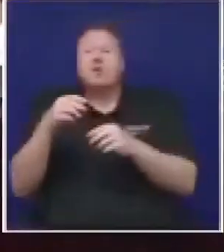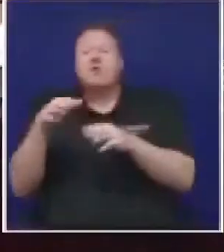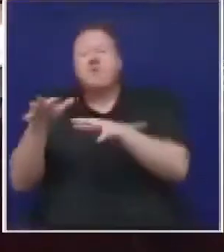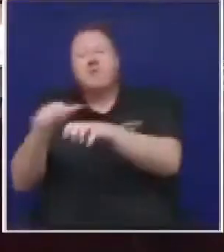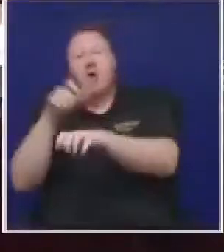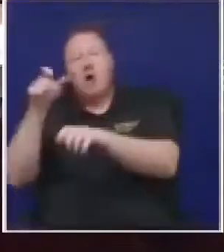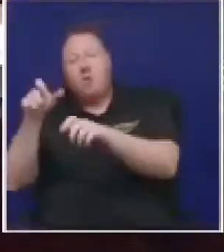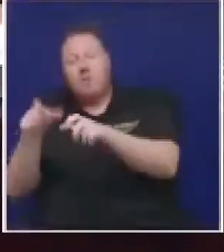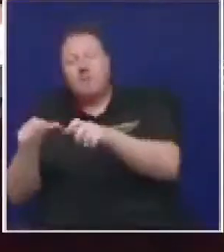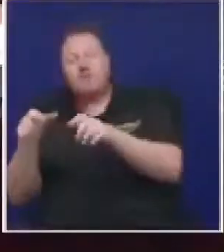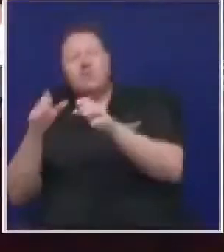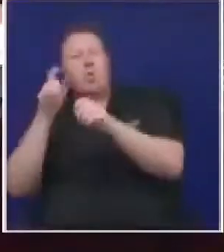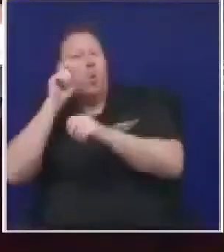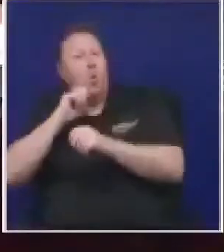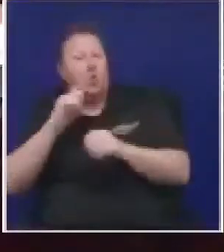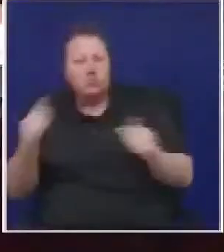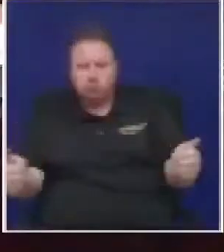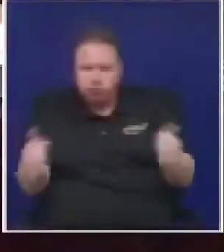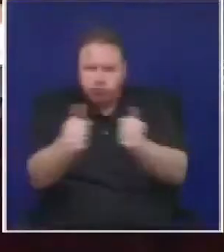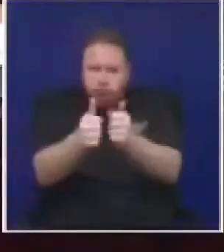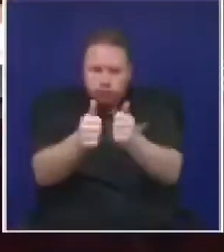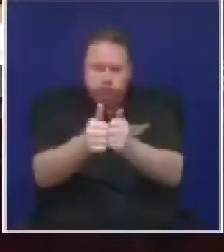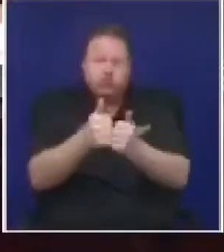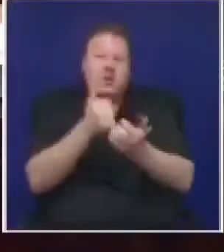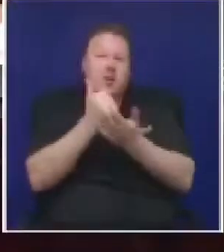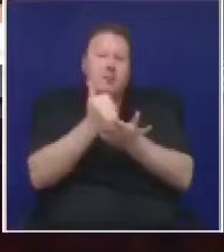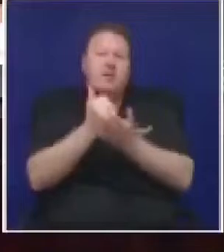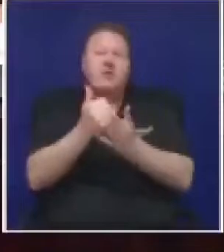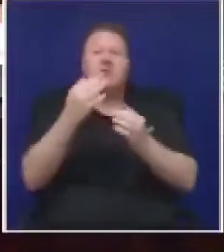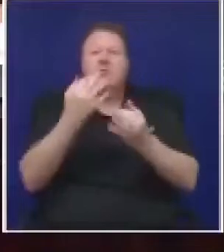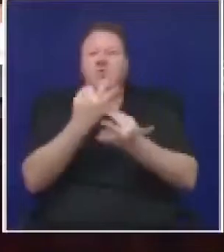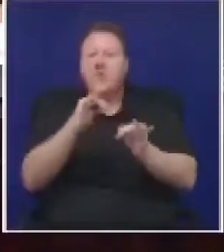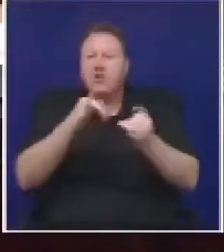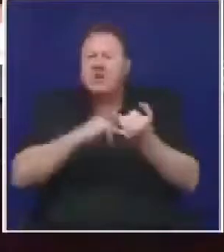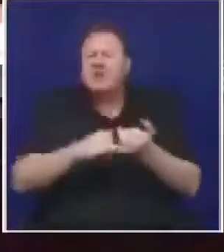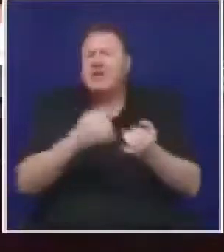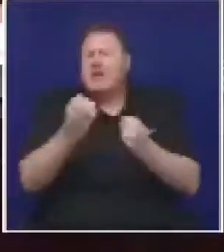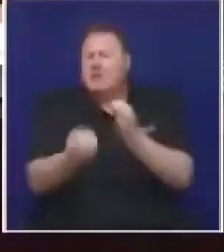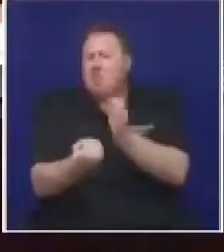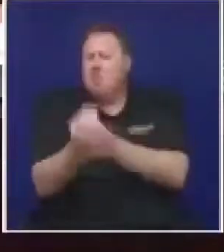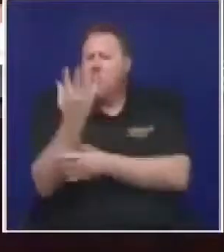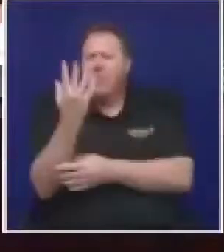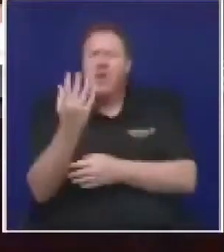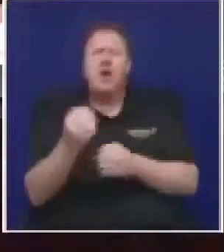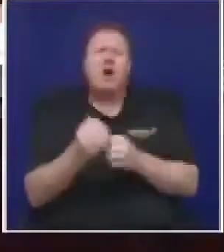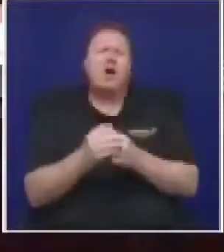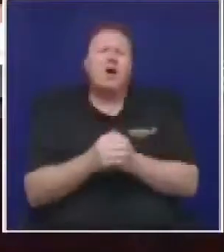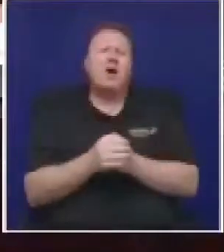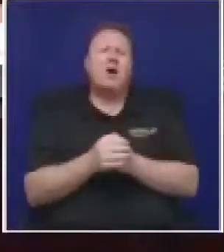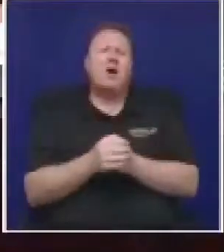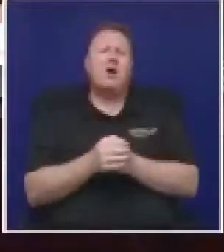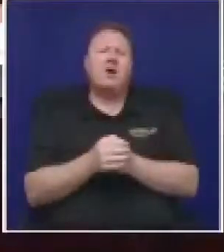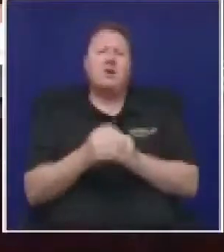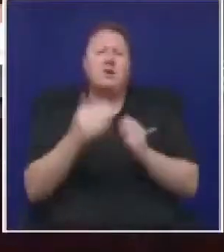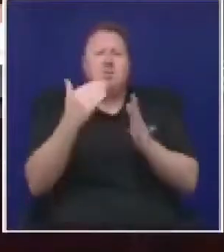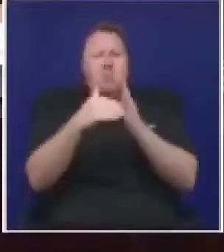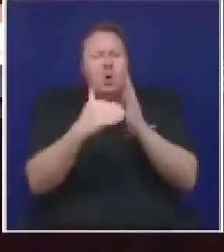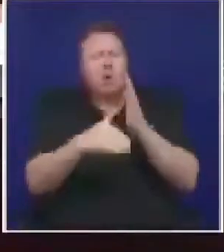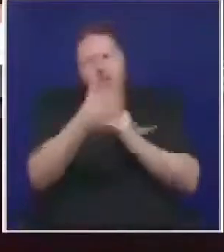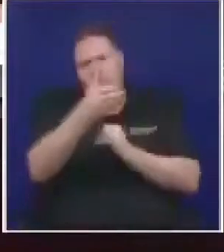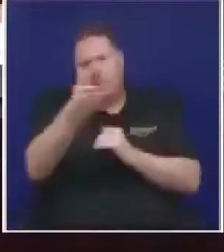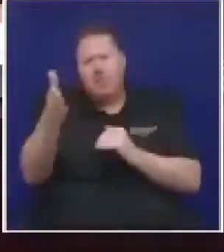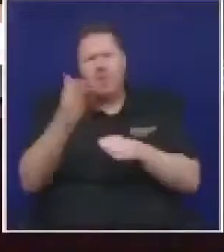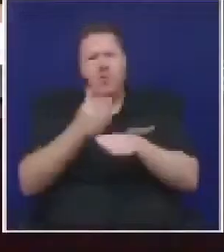a lot of those programs in the Free State, in Mpumalanga, working very well. When